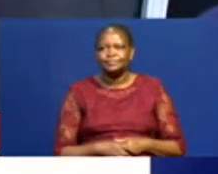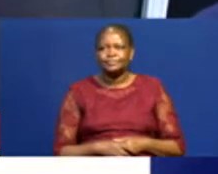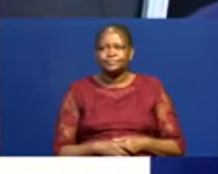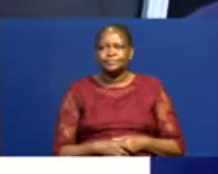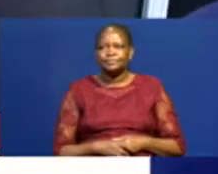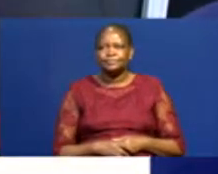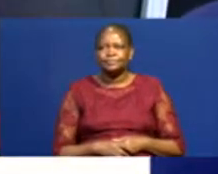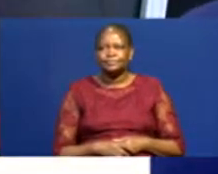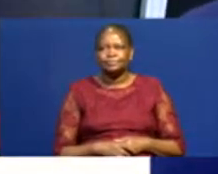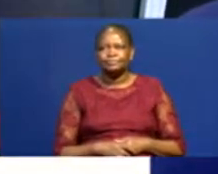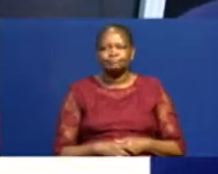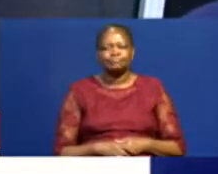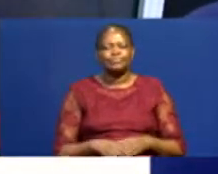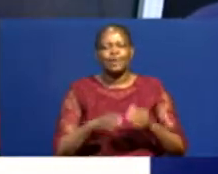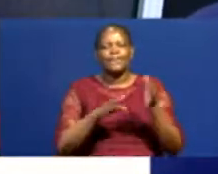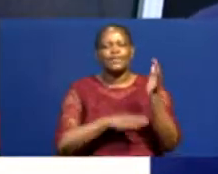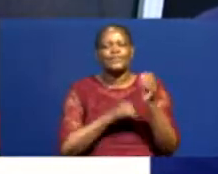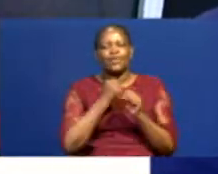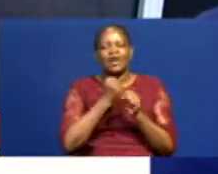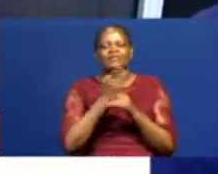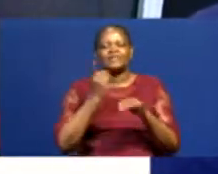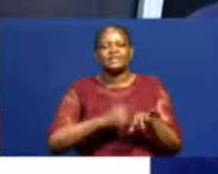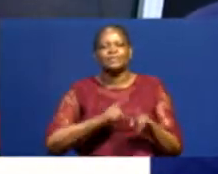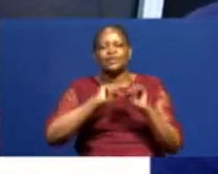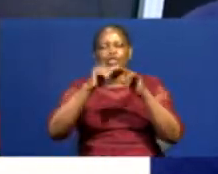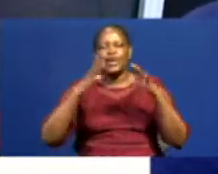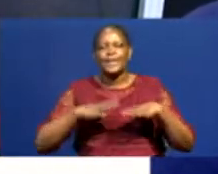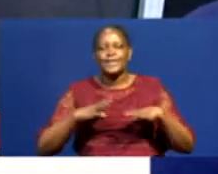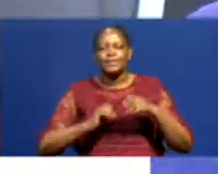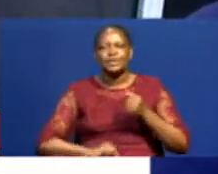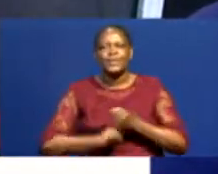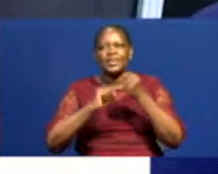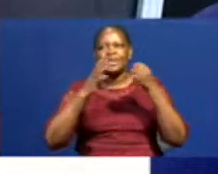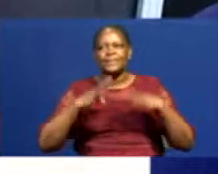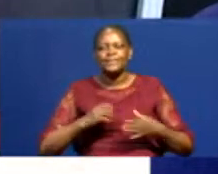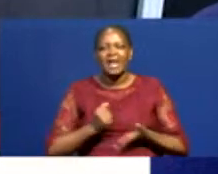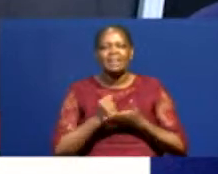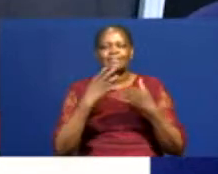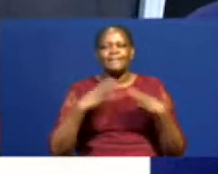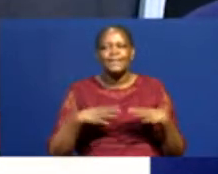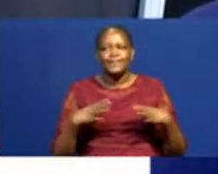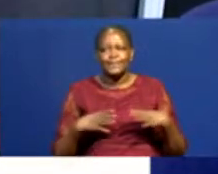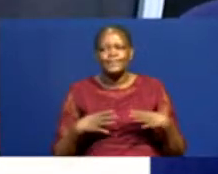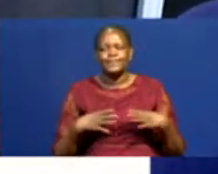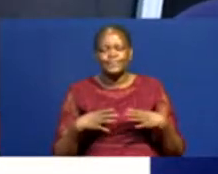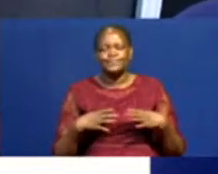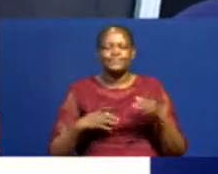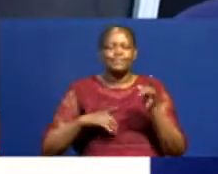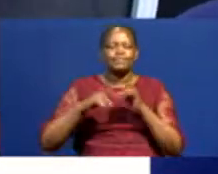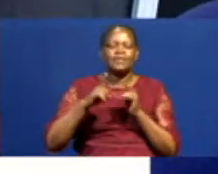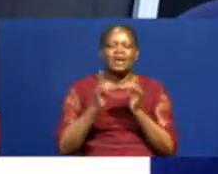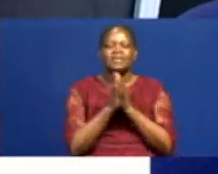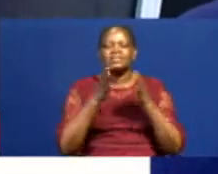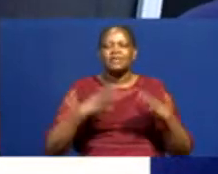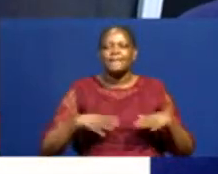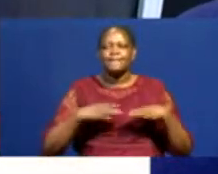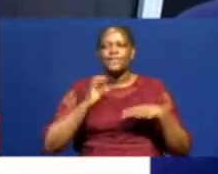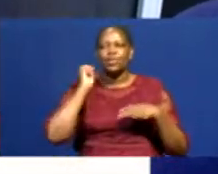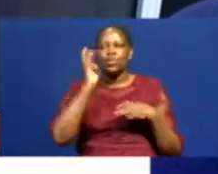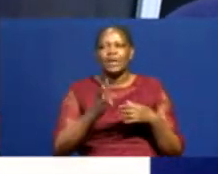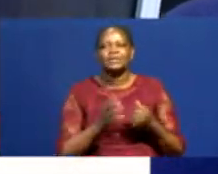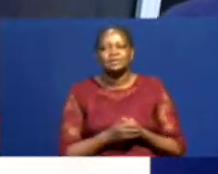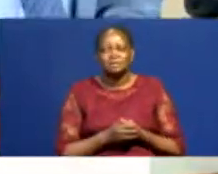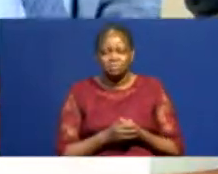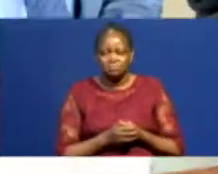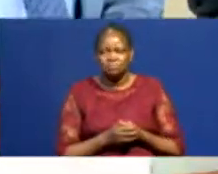up. It works every time. Go to the people, support the people, help the people on their journey, and the people will build